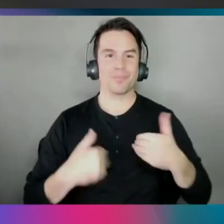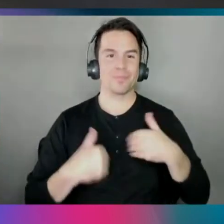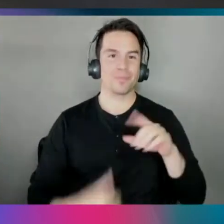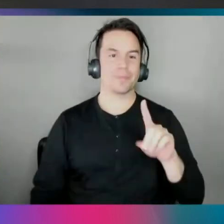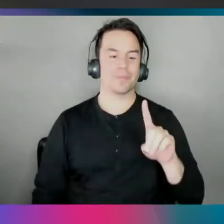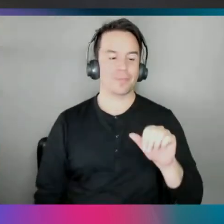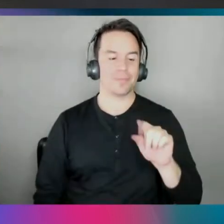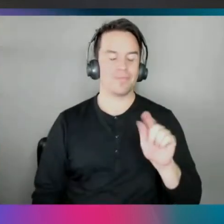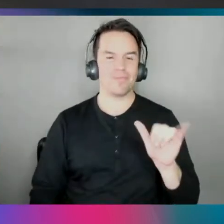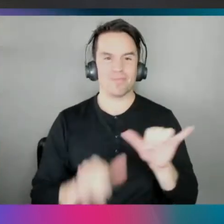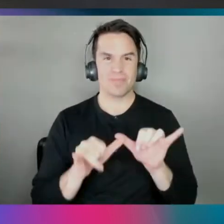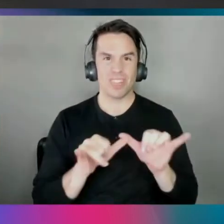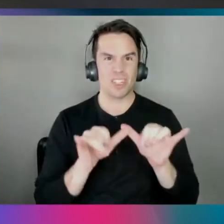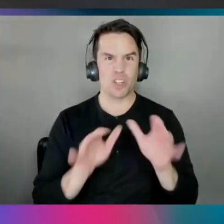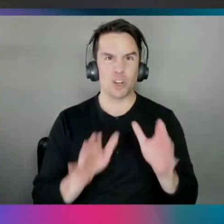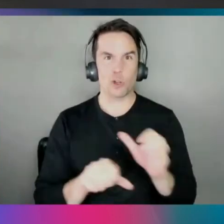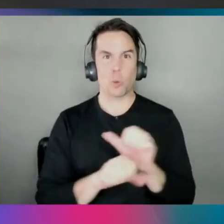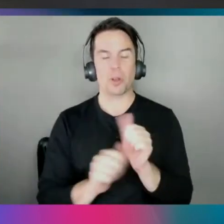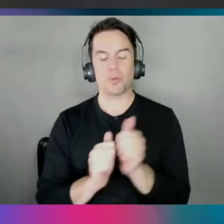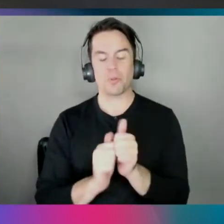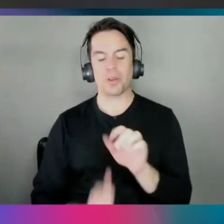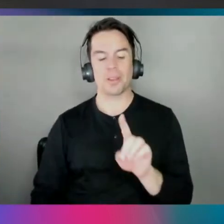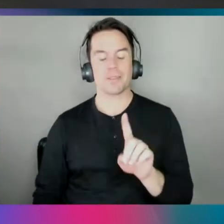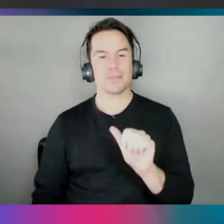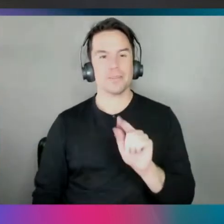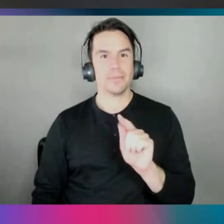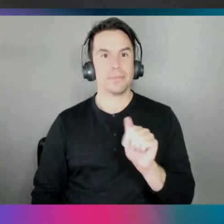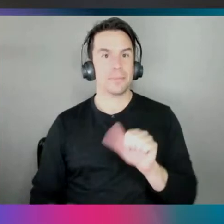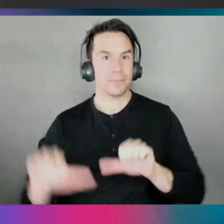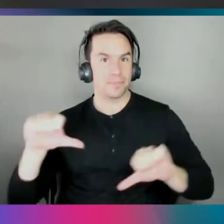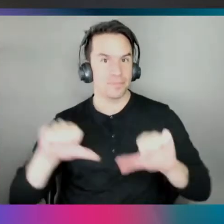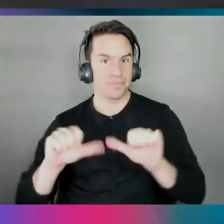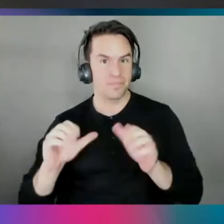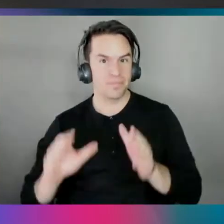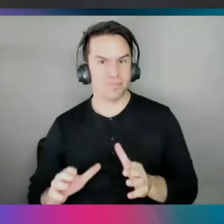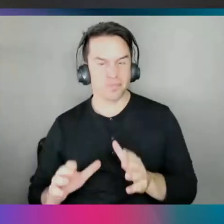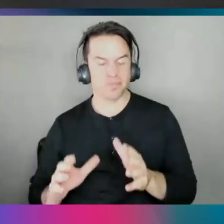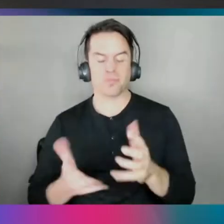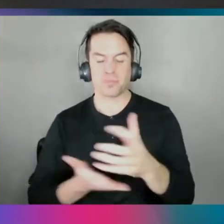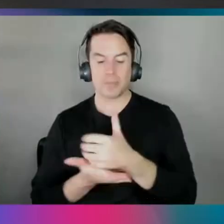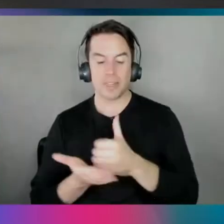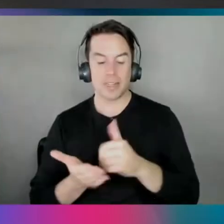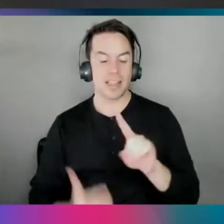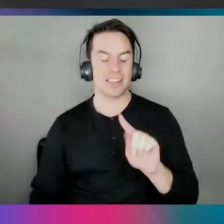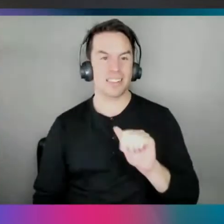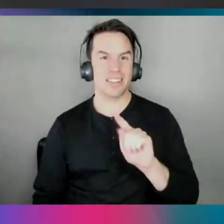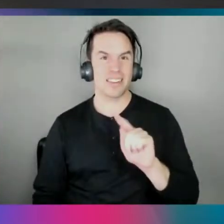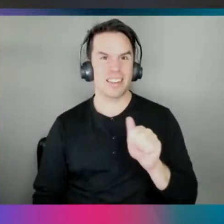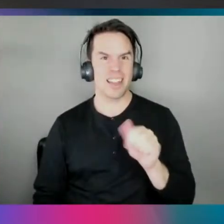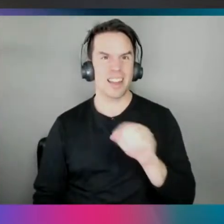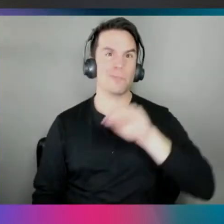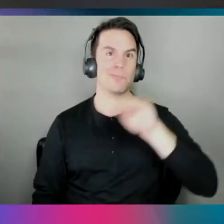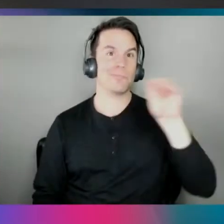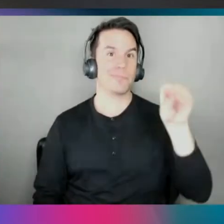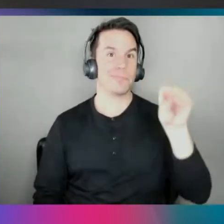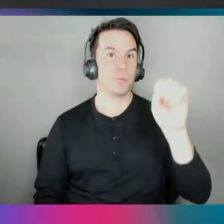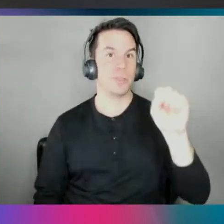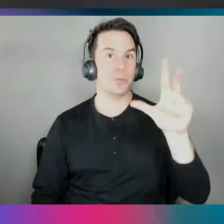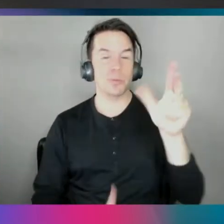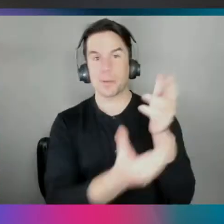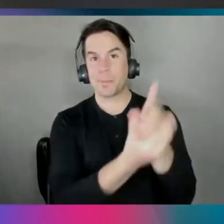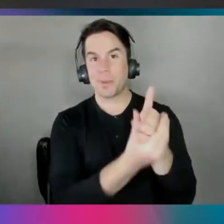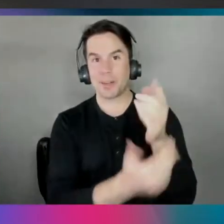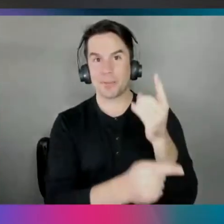scientists. Collecting all the data, putting them into like an Amazon S3 bucket, for example. Right, exactly. So we're going to get all this data,